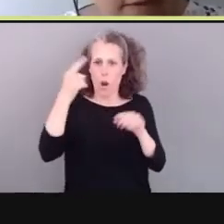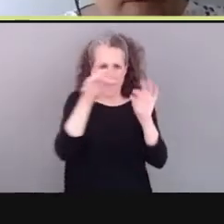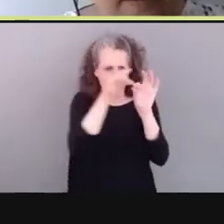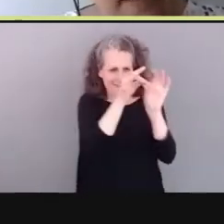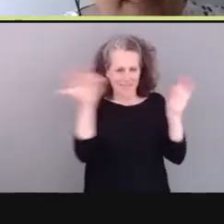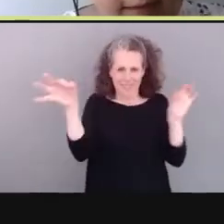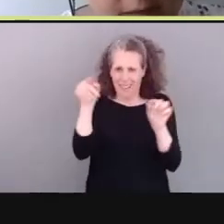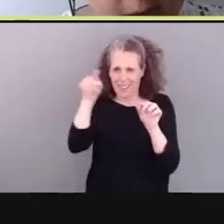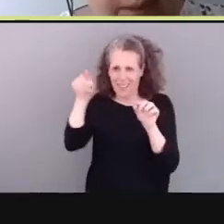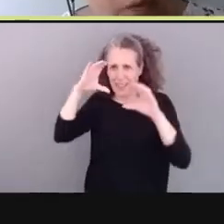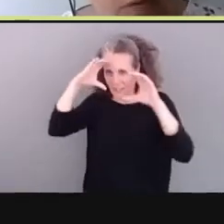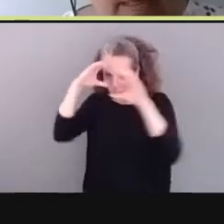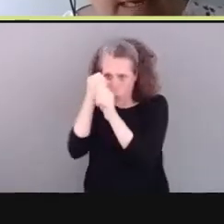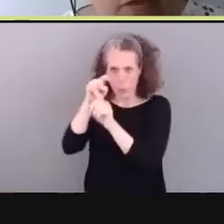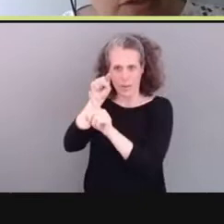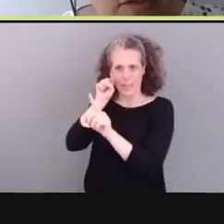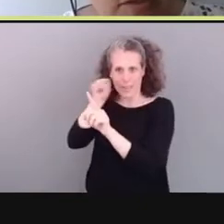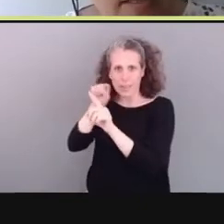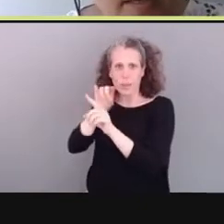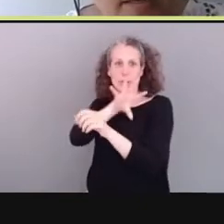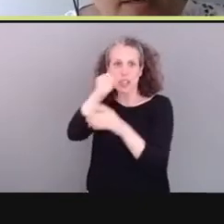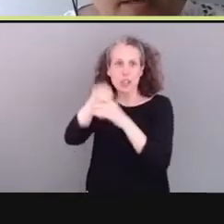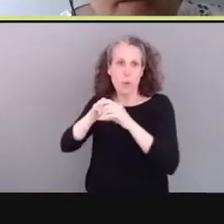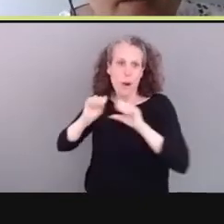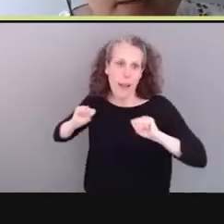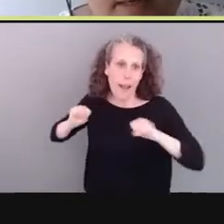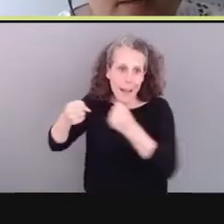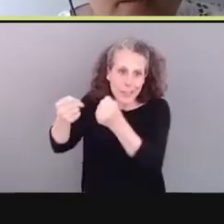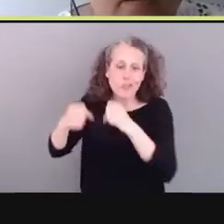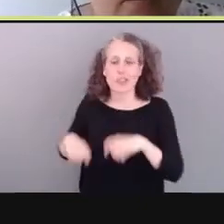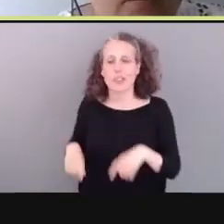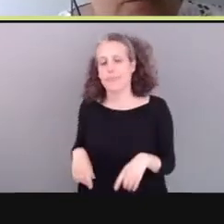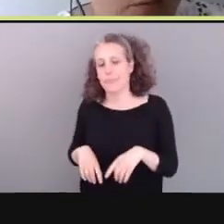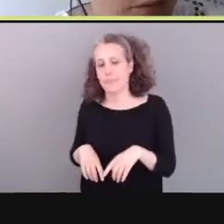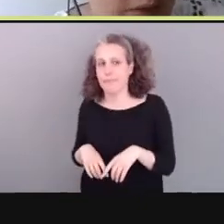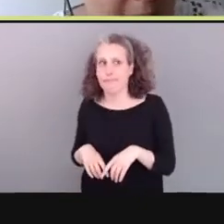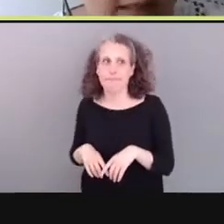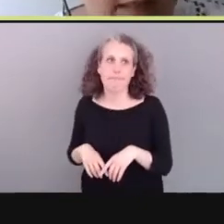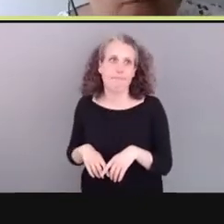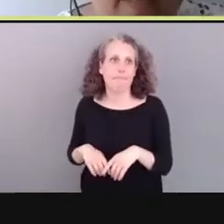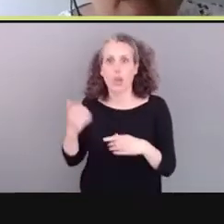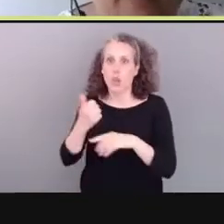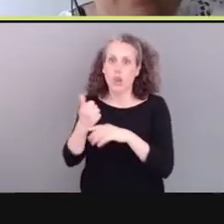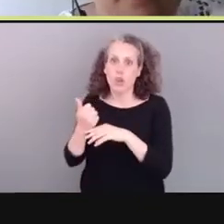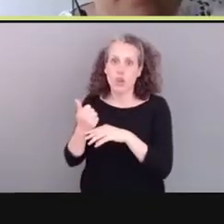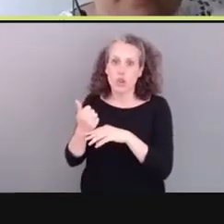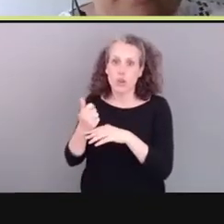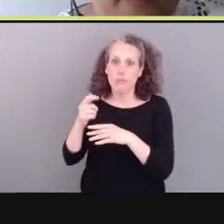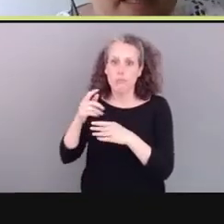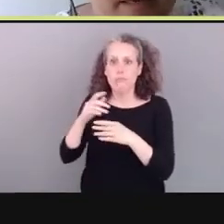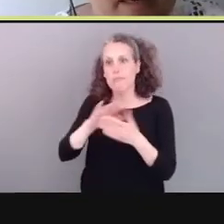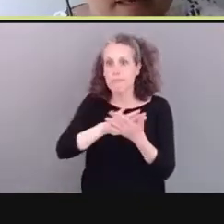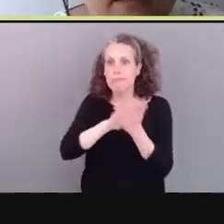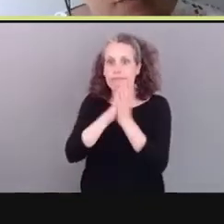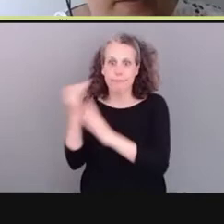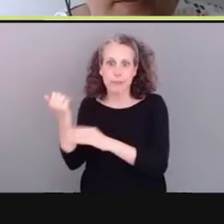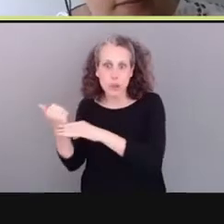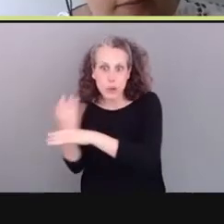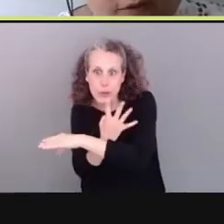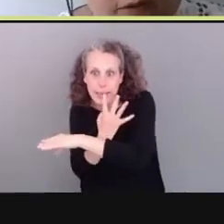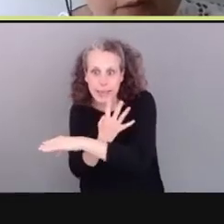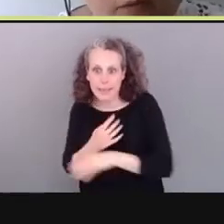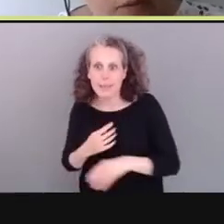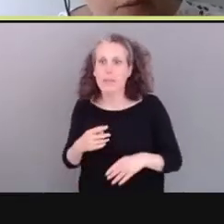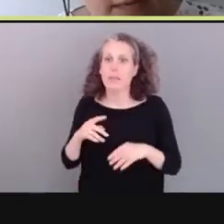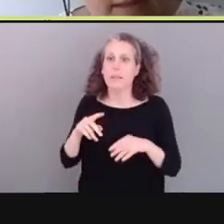these priorities like anticipatory action, like greening as well, in countries